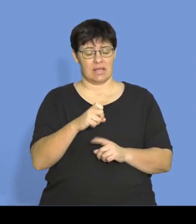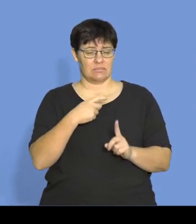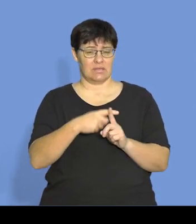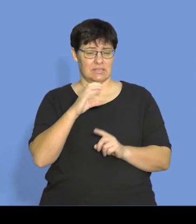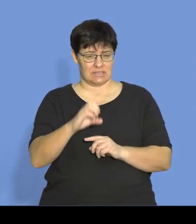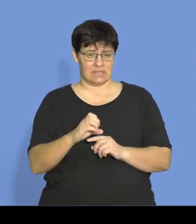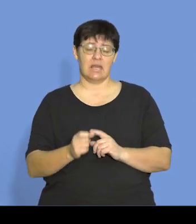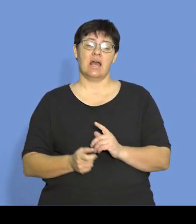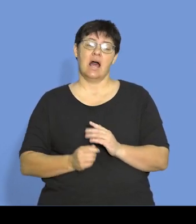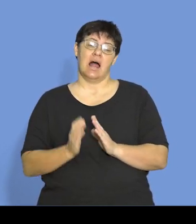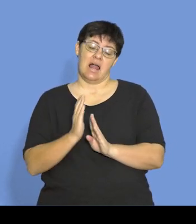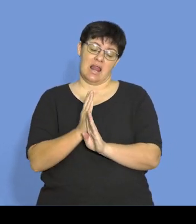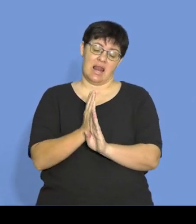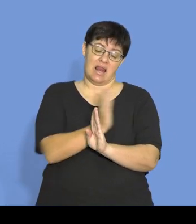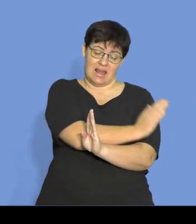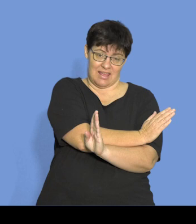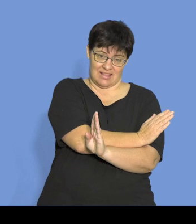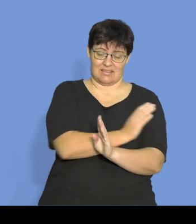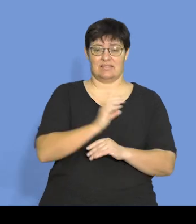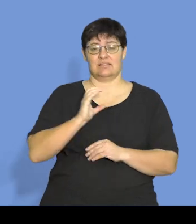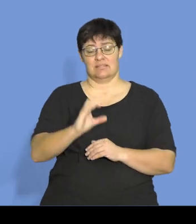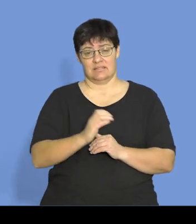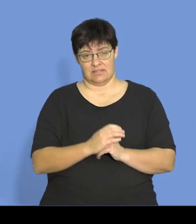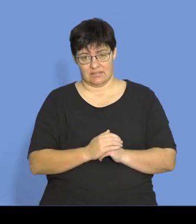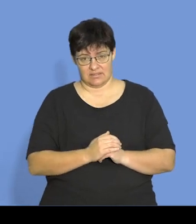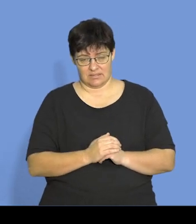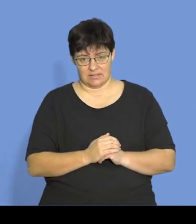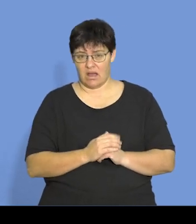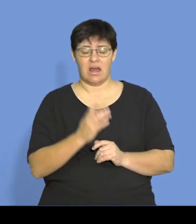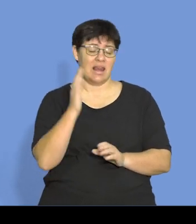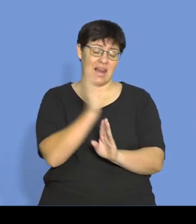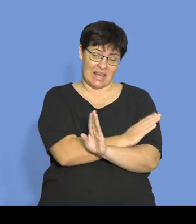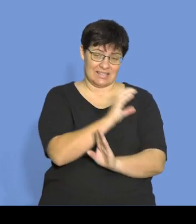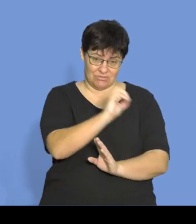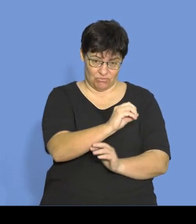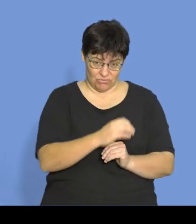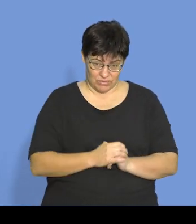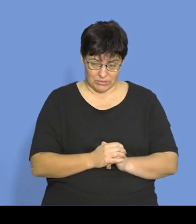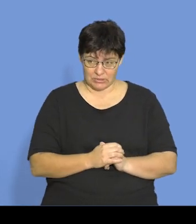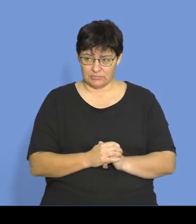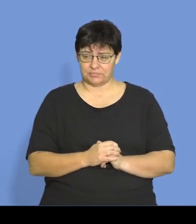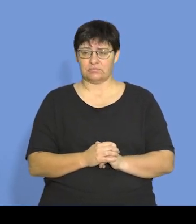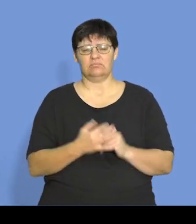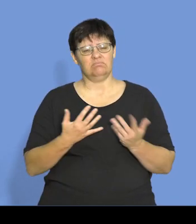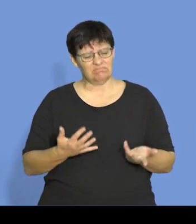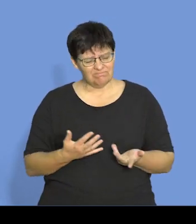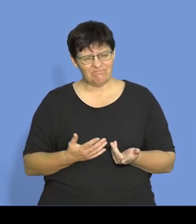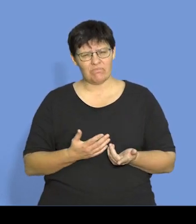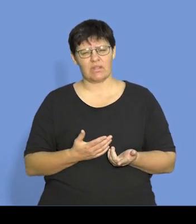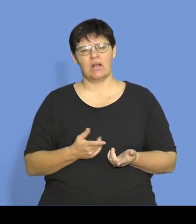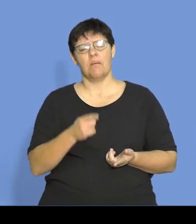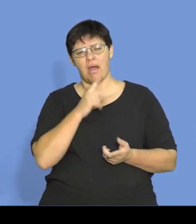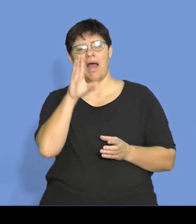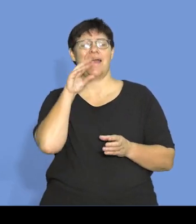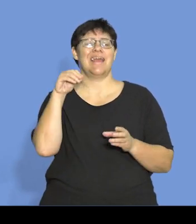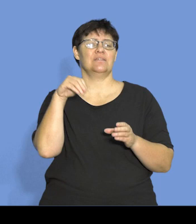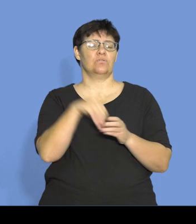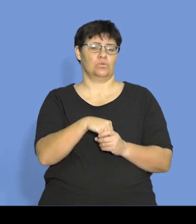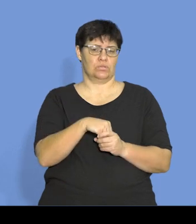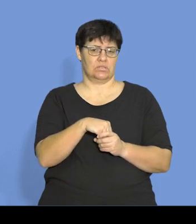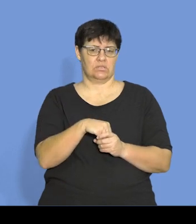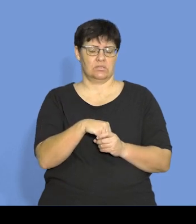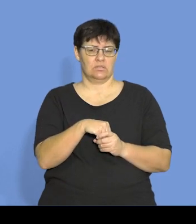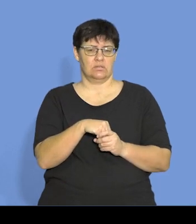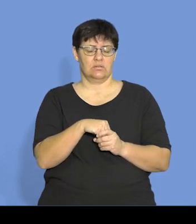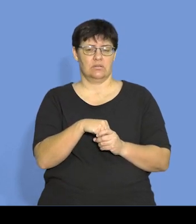0, right? Remember, it's either greater or less than. But it can also include the